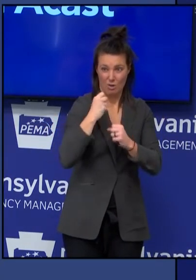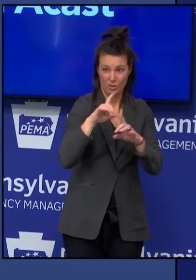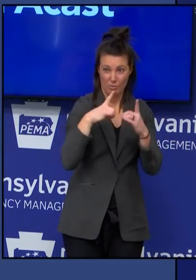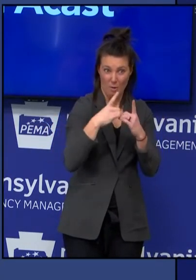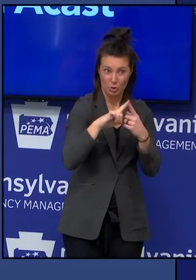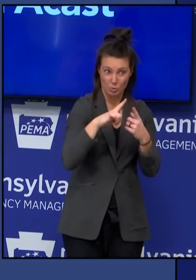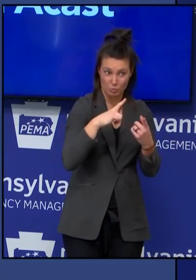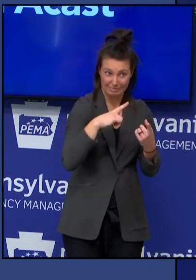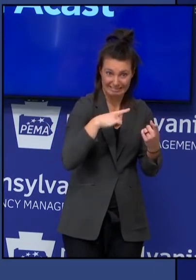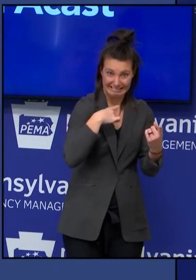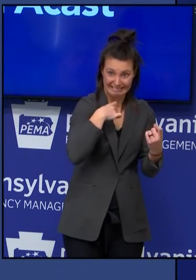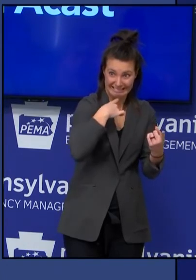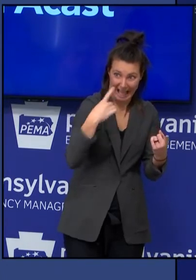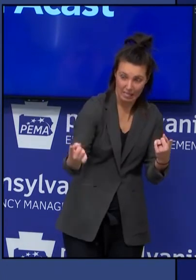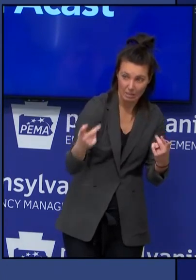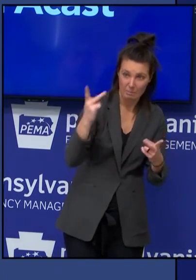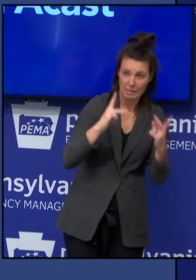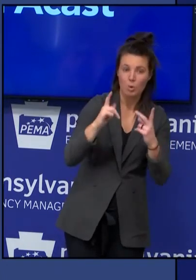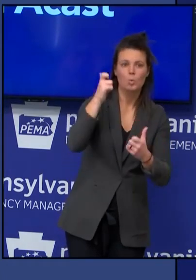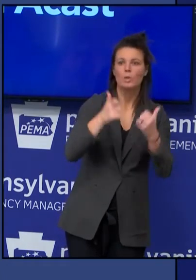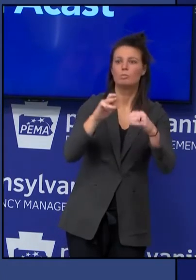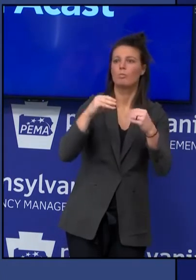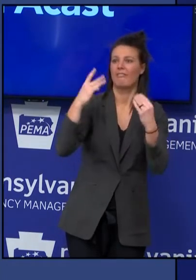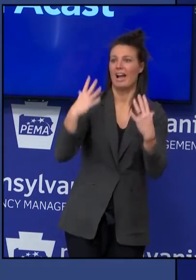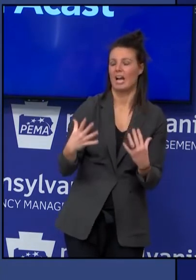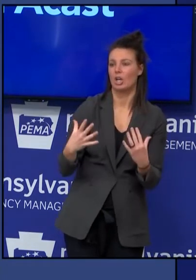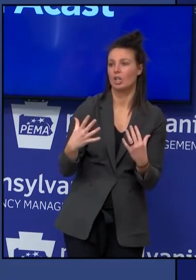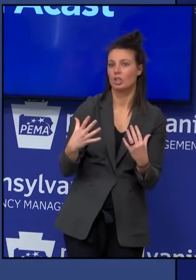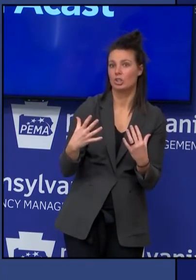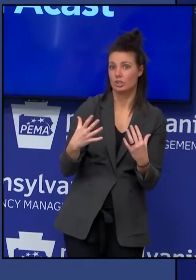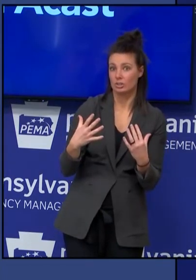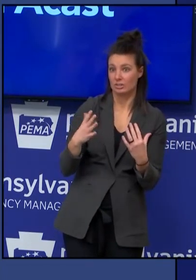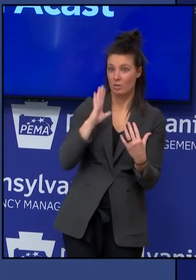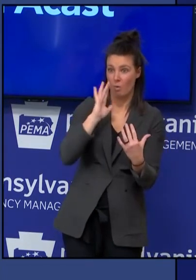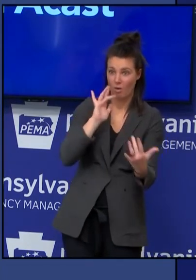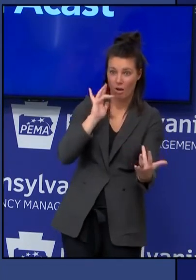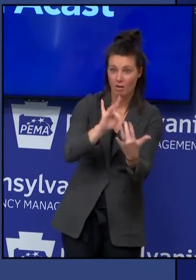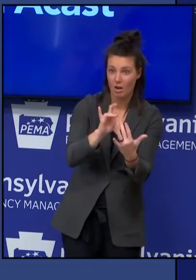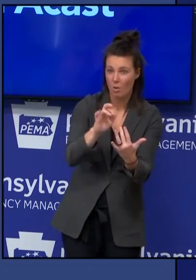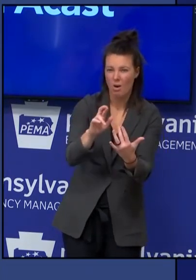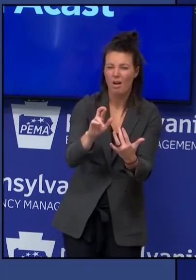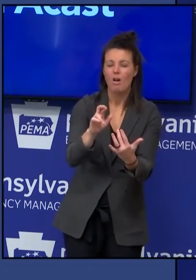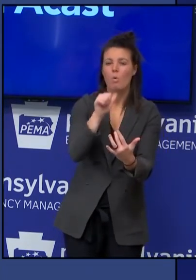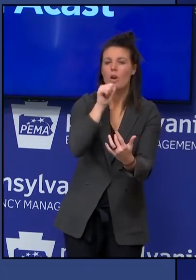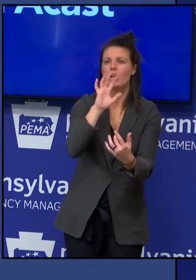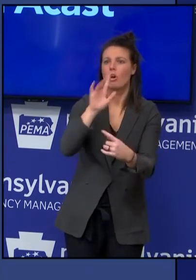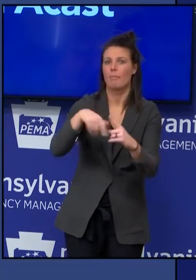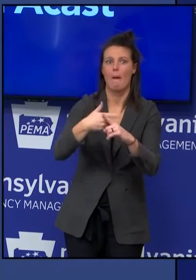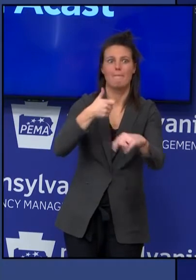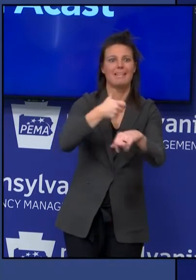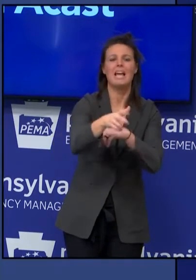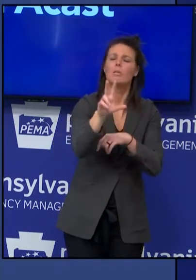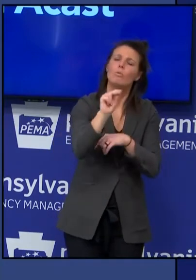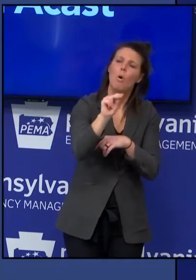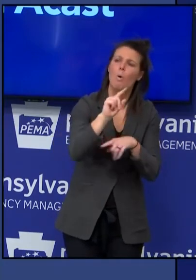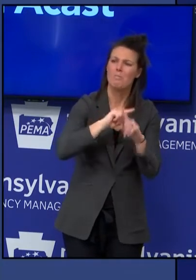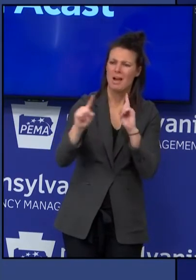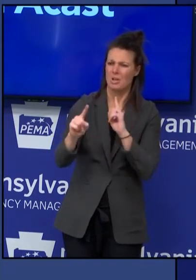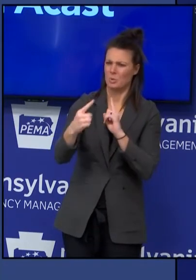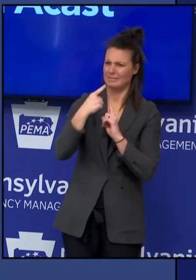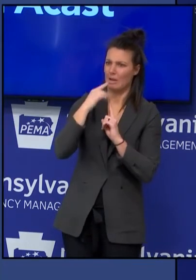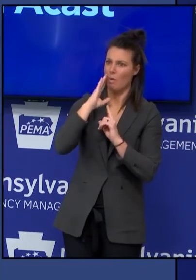what providers they'll be getting in touch with? We're not talking about blame here. You said that there was